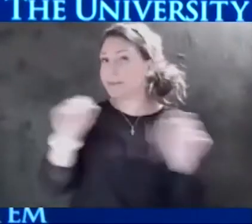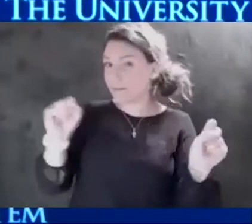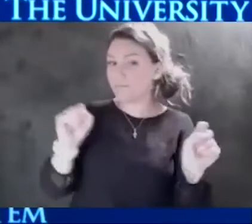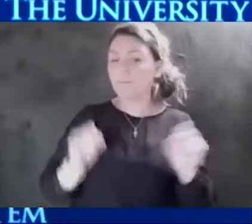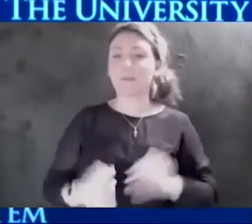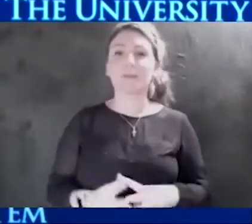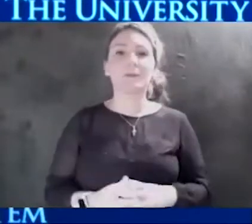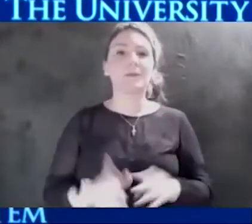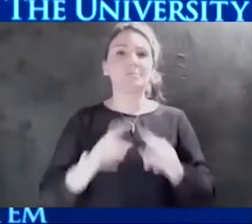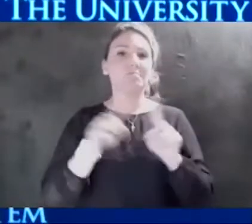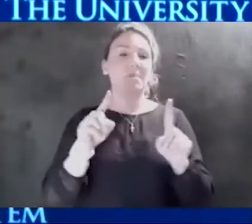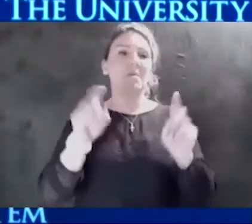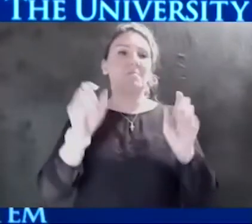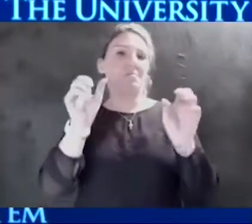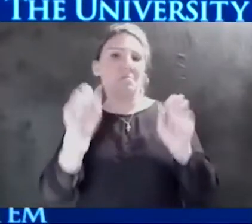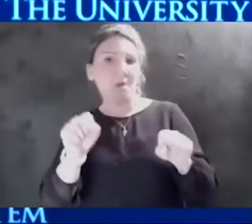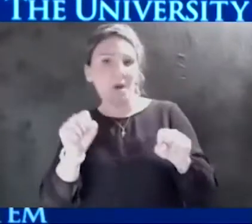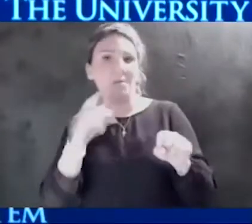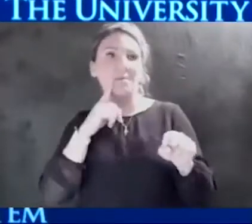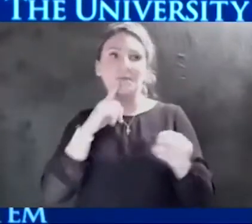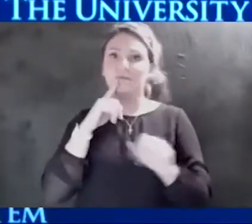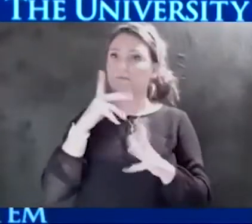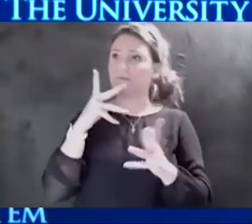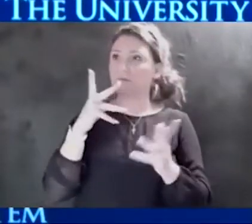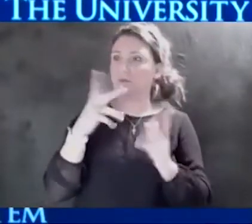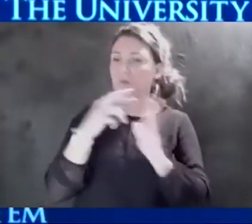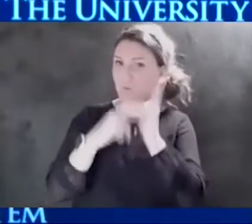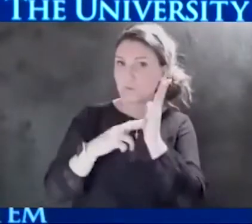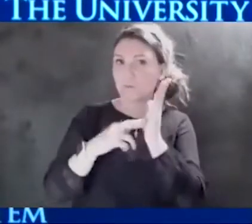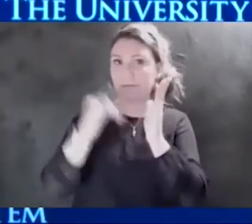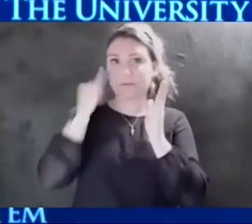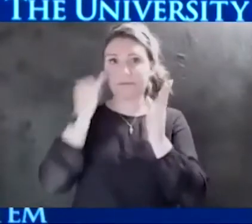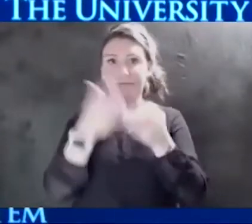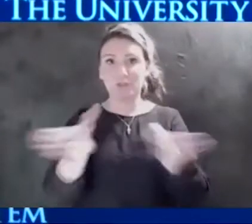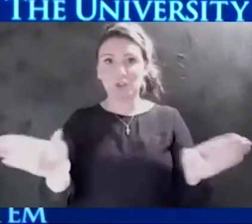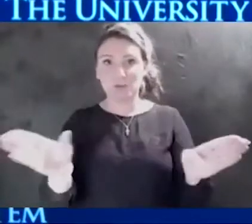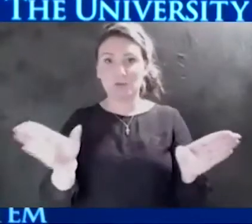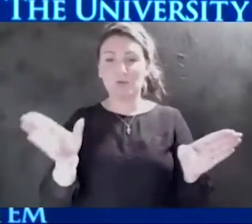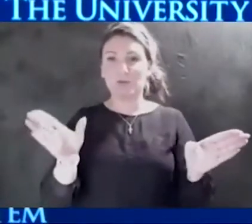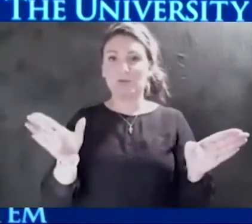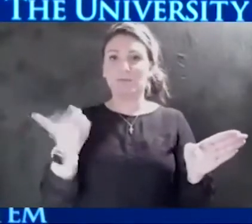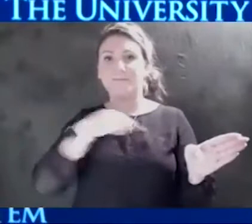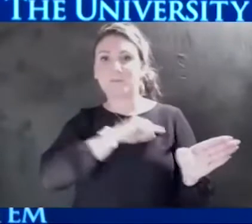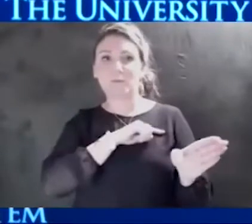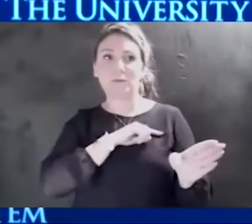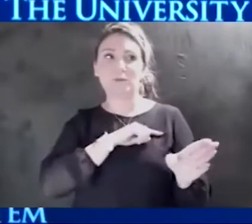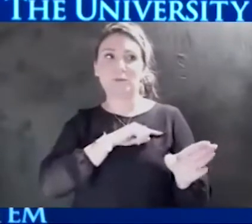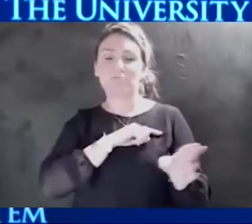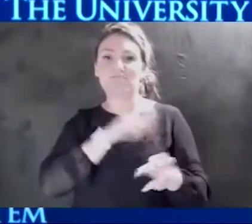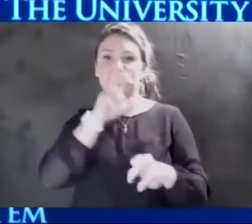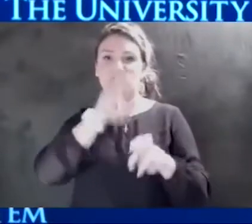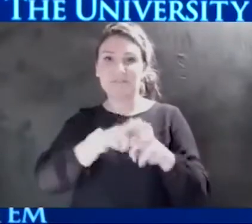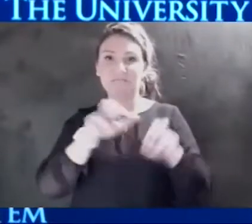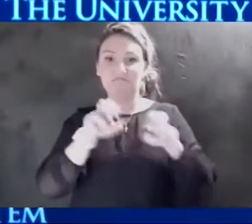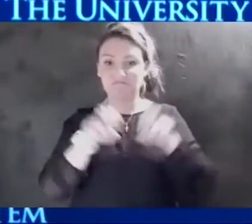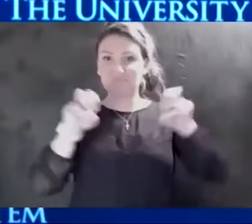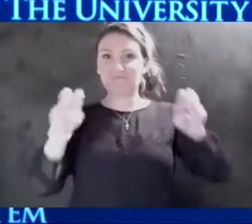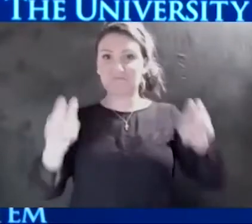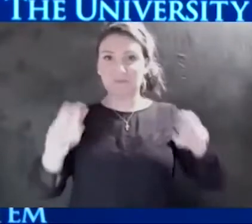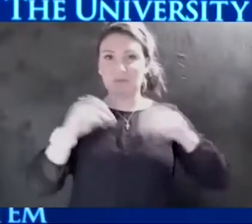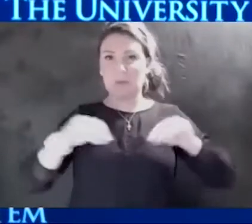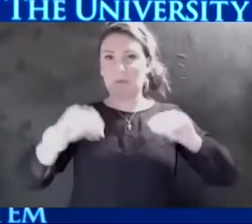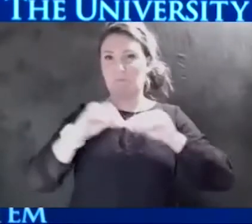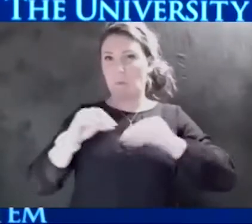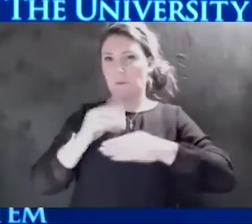back to the rules where we were, which is that, in general, we're going to be sitting a little further apart at the table. I'll